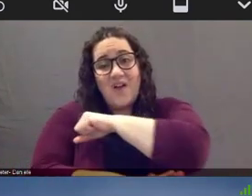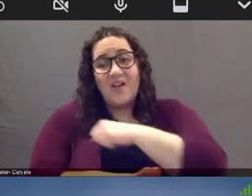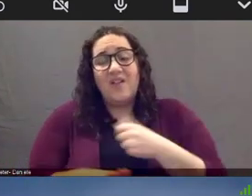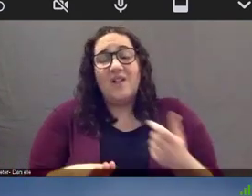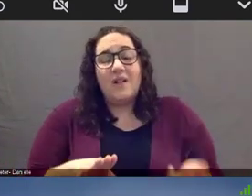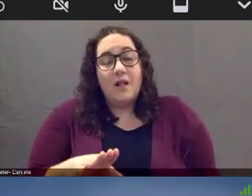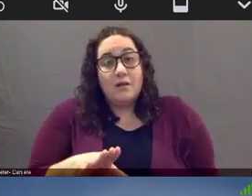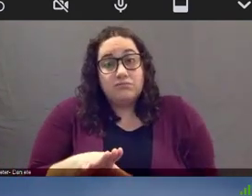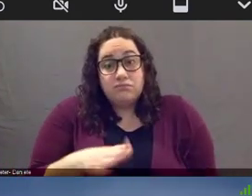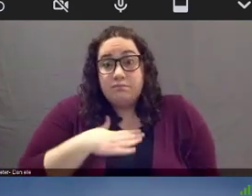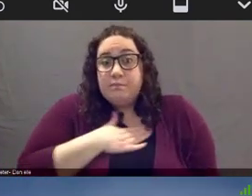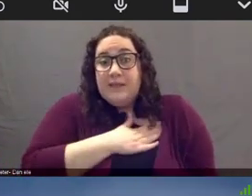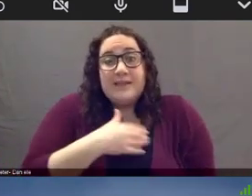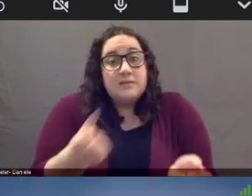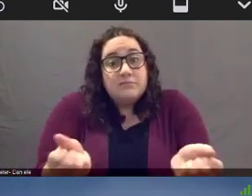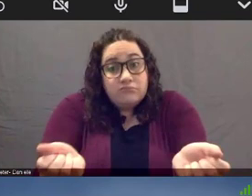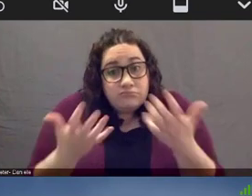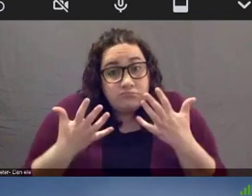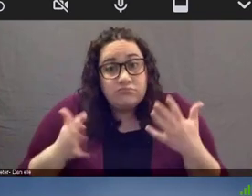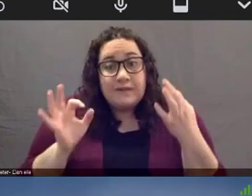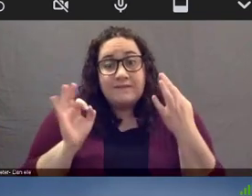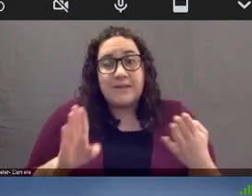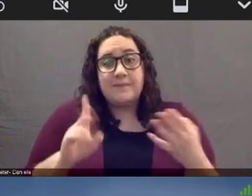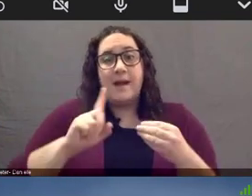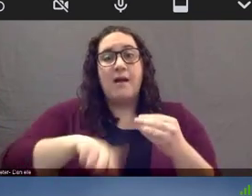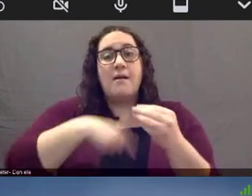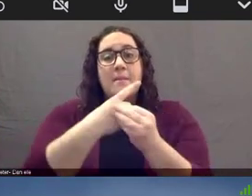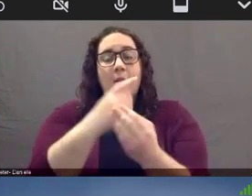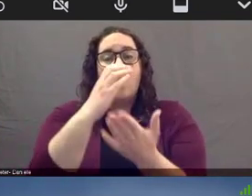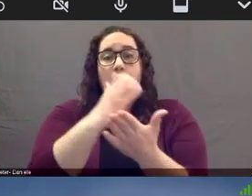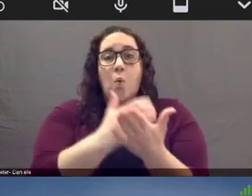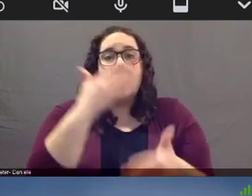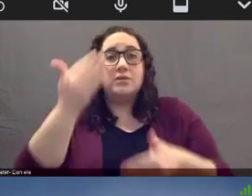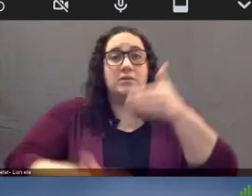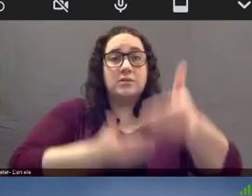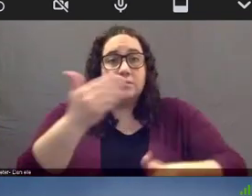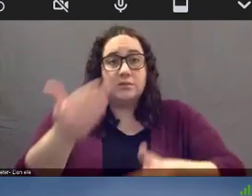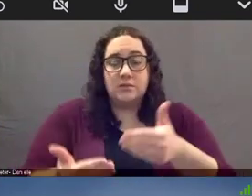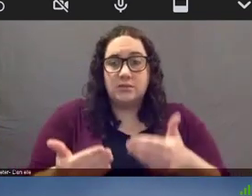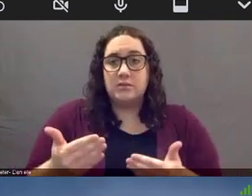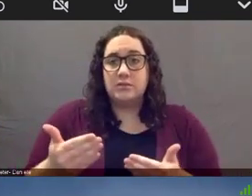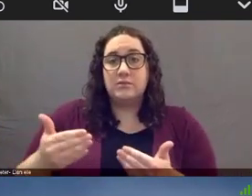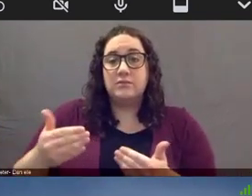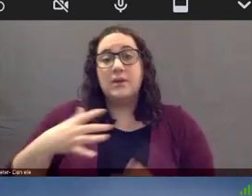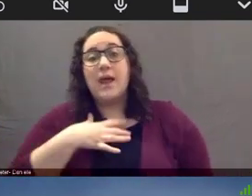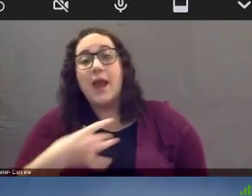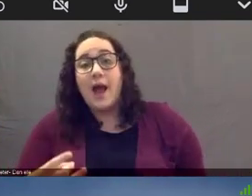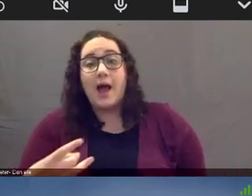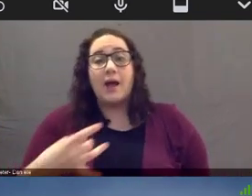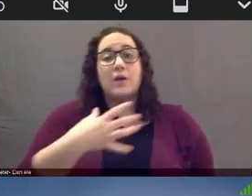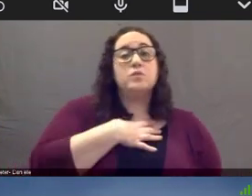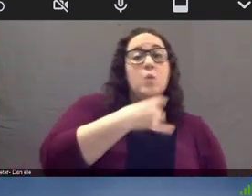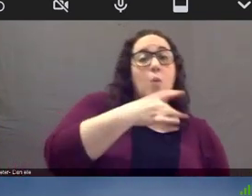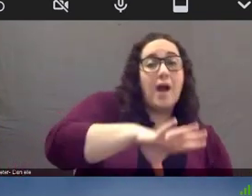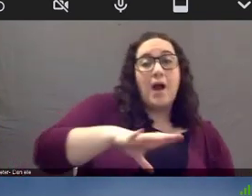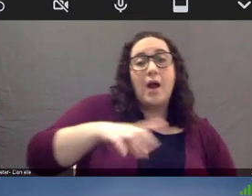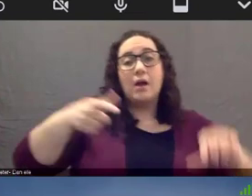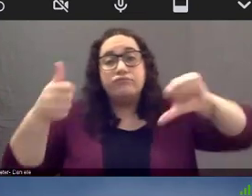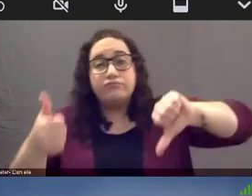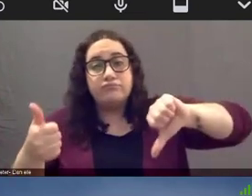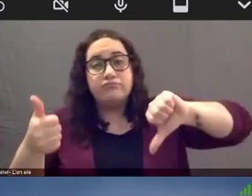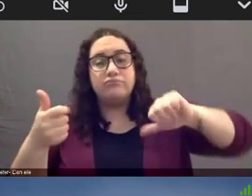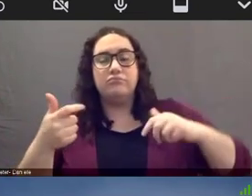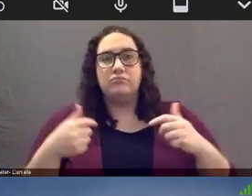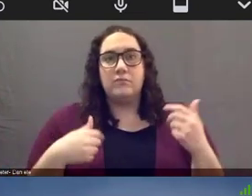how this is going and you know what the things that you liked and the things that we can improve is really valuable. So I would really appreciate